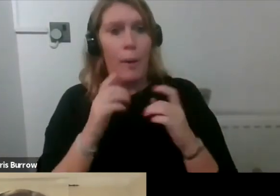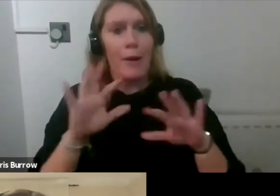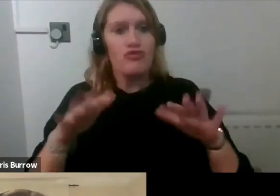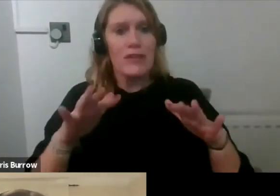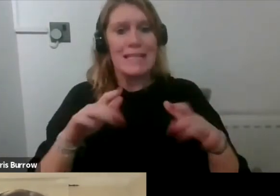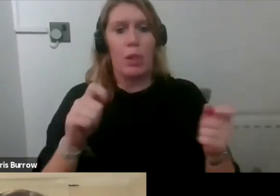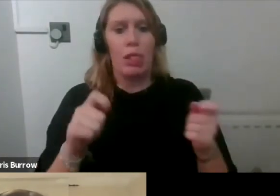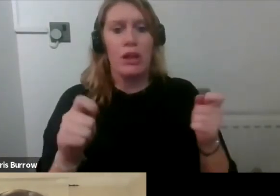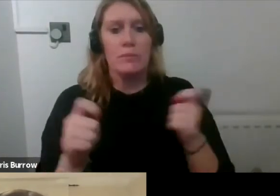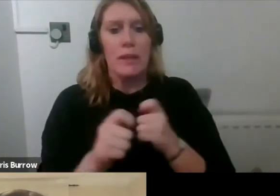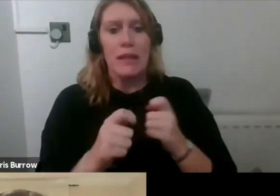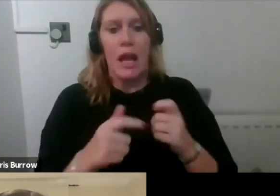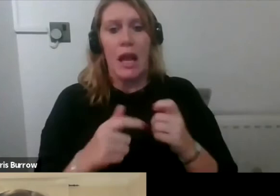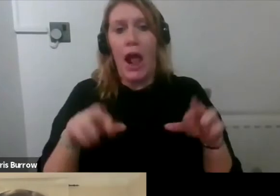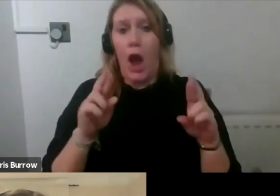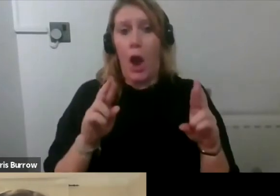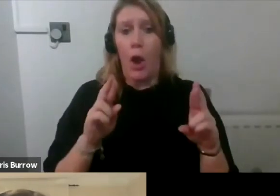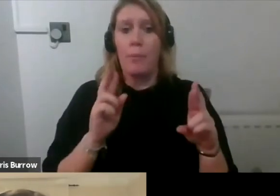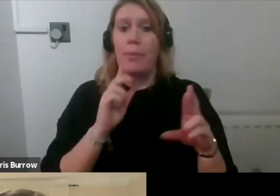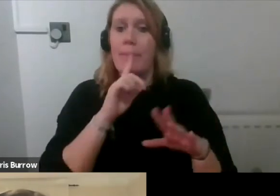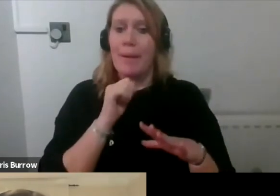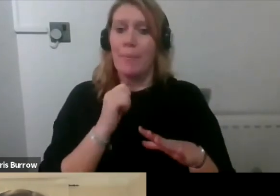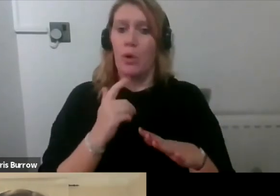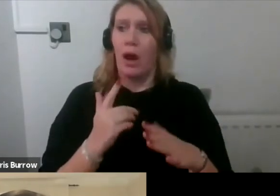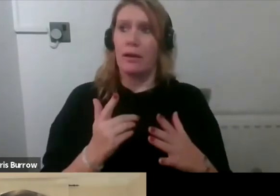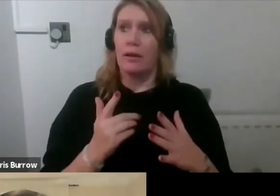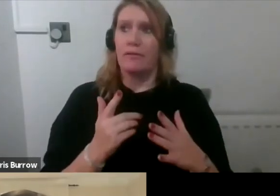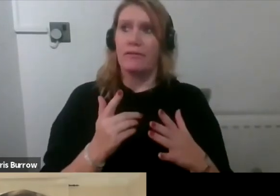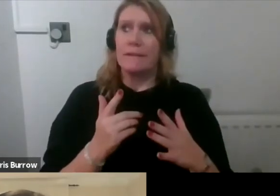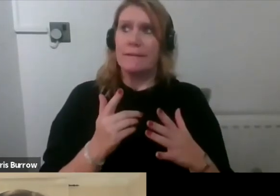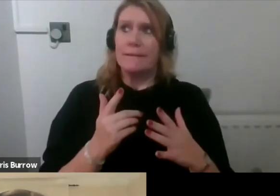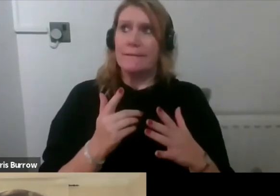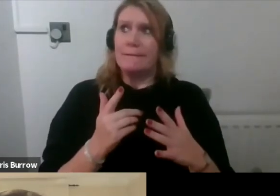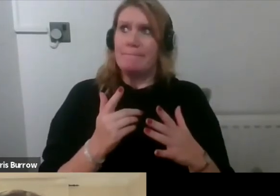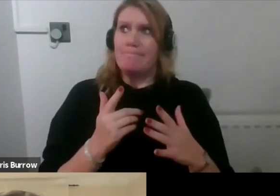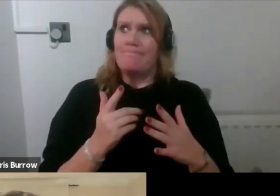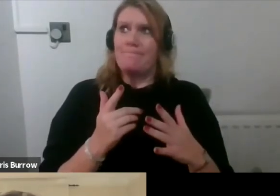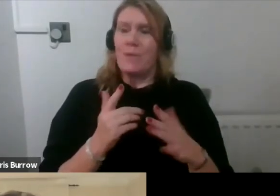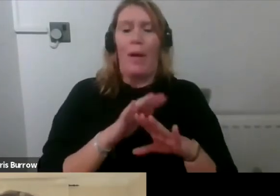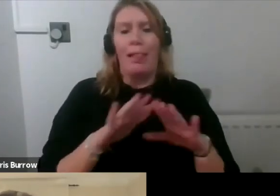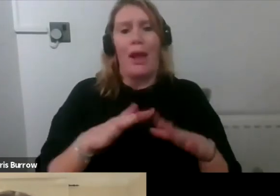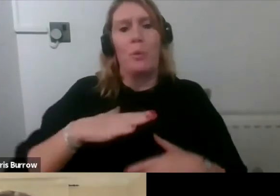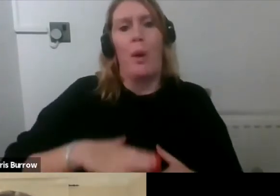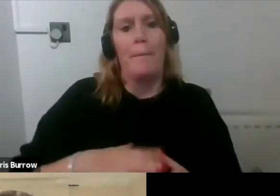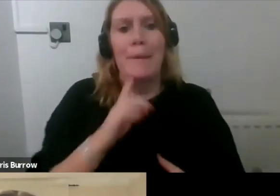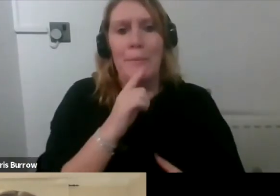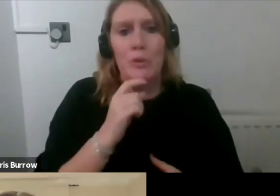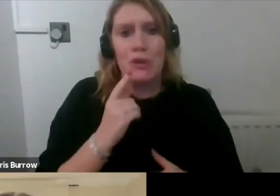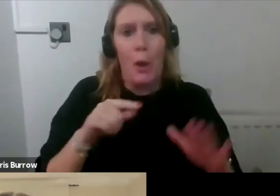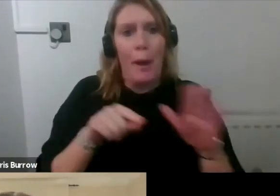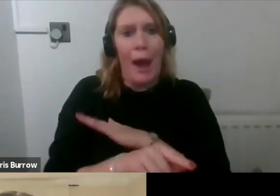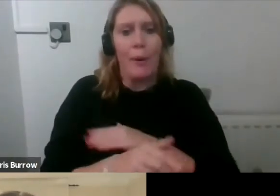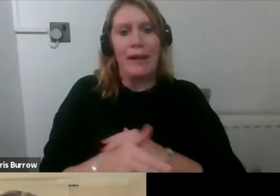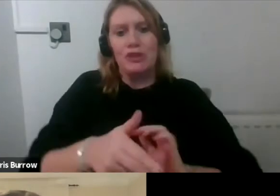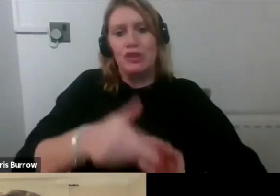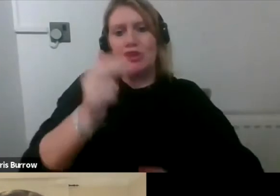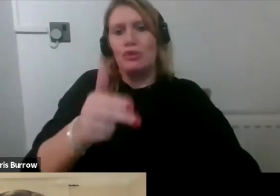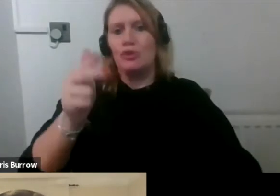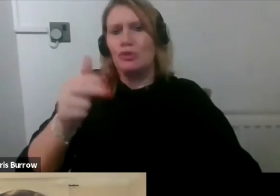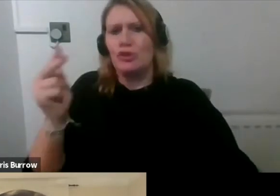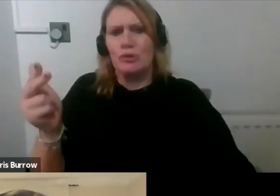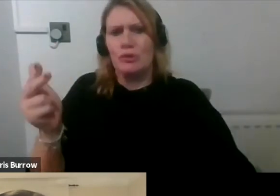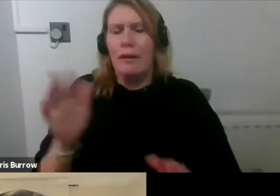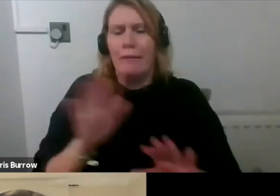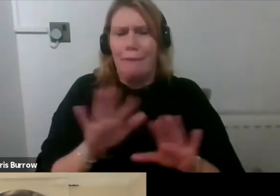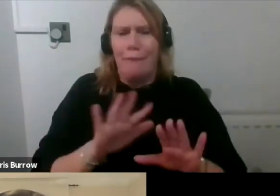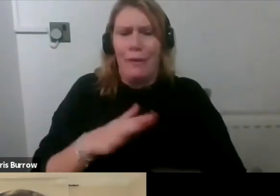movement. I hope that nobody goes out and shoots up Pebble Mill. Well, it doesn't exist anymore, Pebble Mill. It's now a car park, flats. But